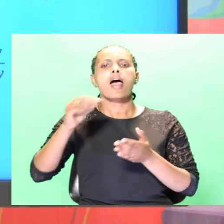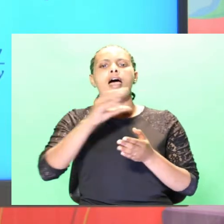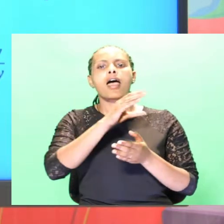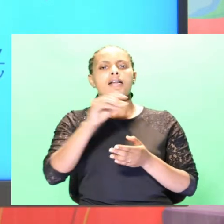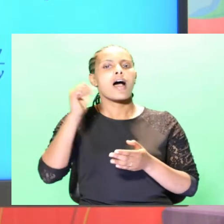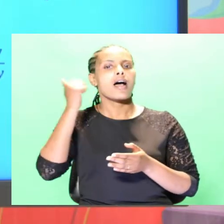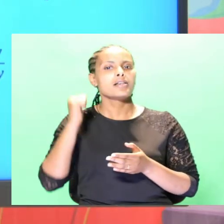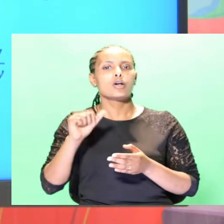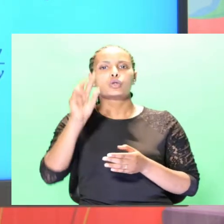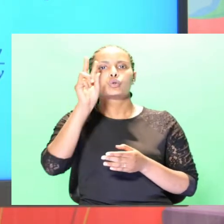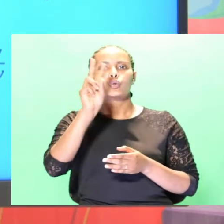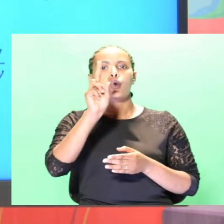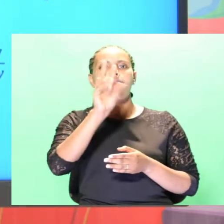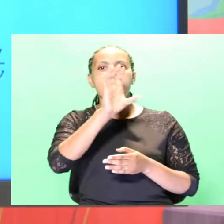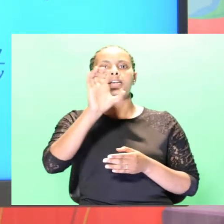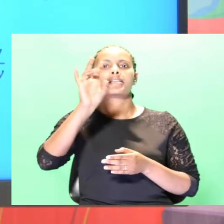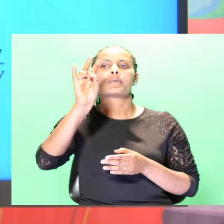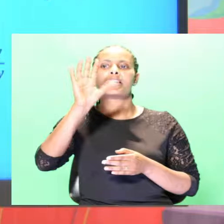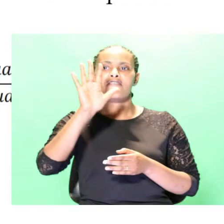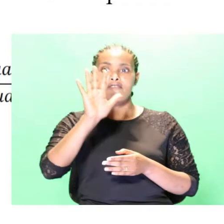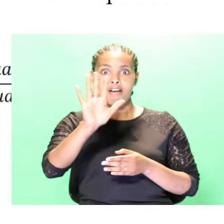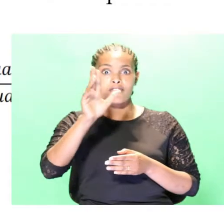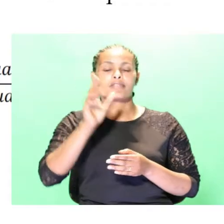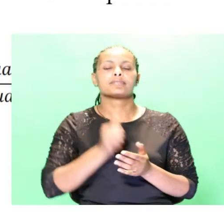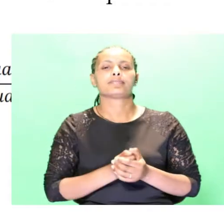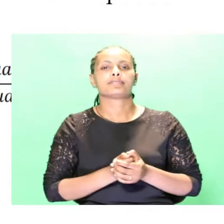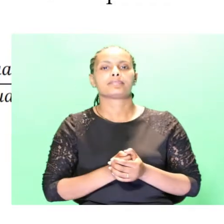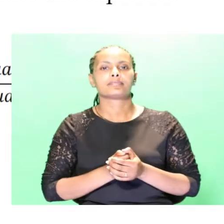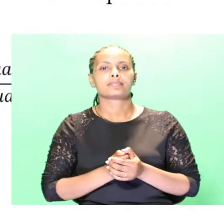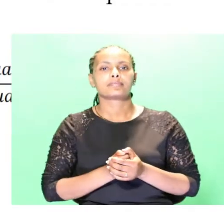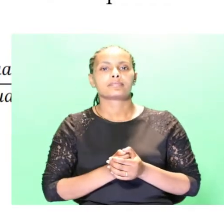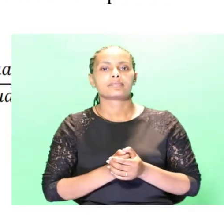is 275.